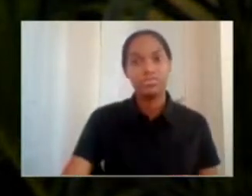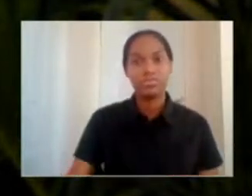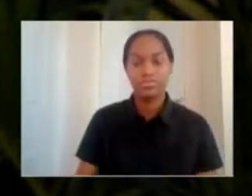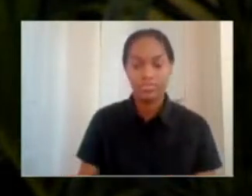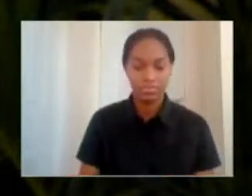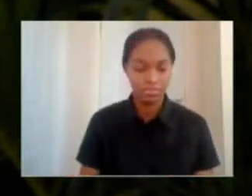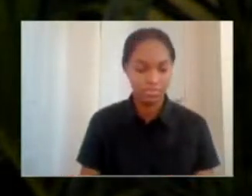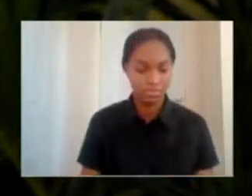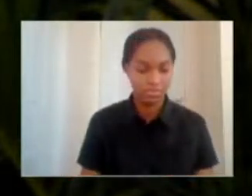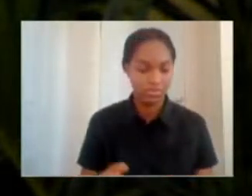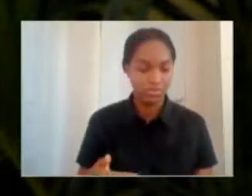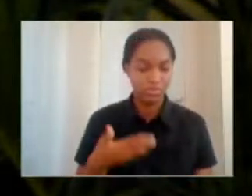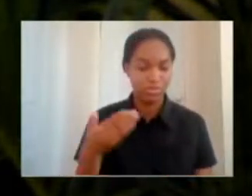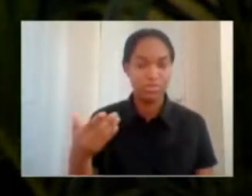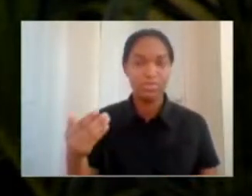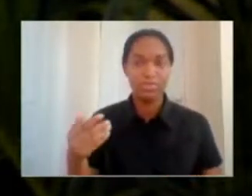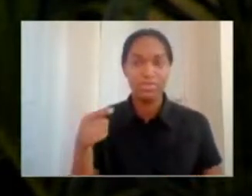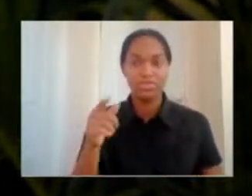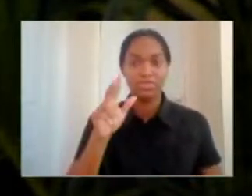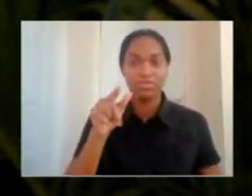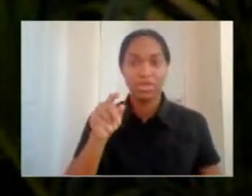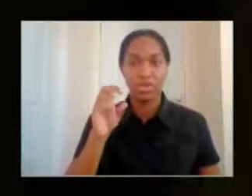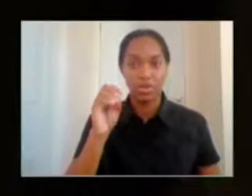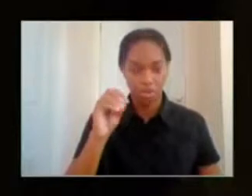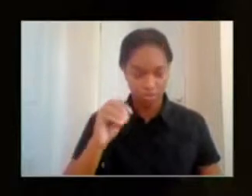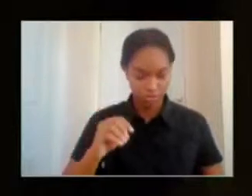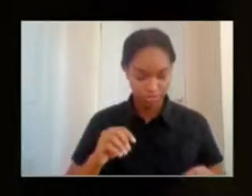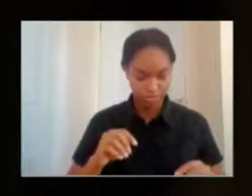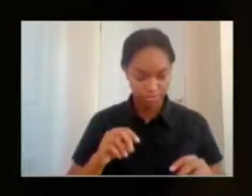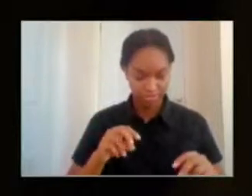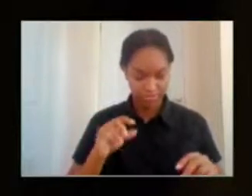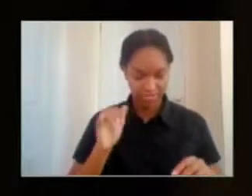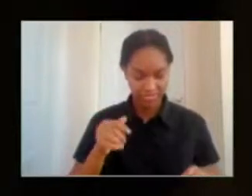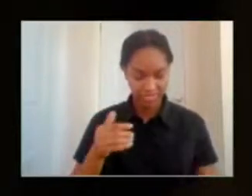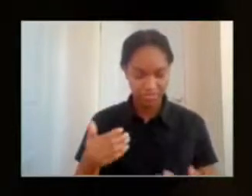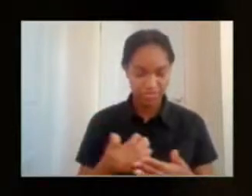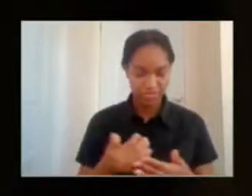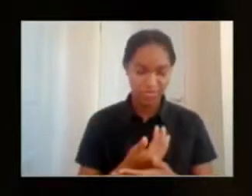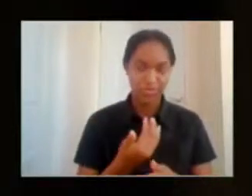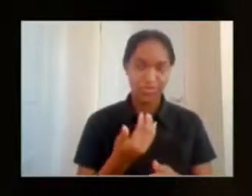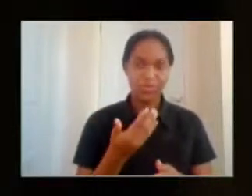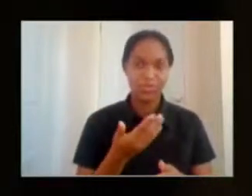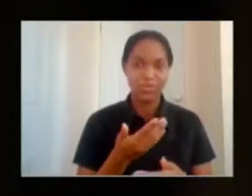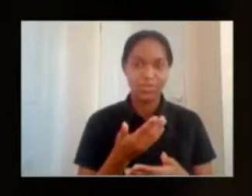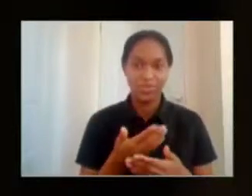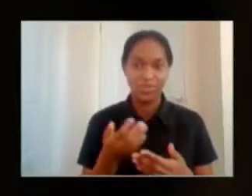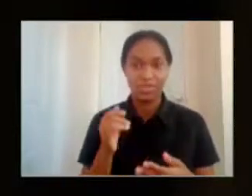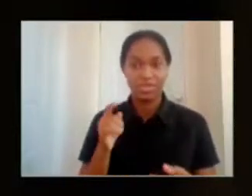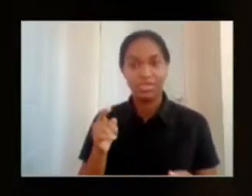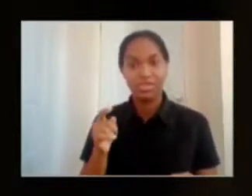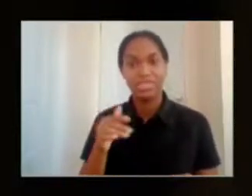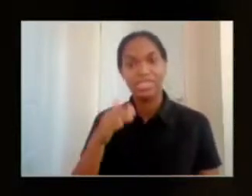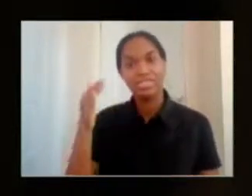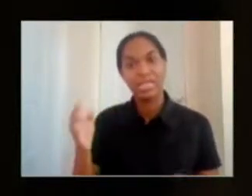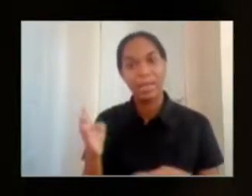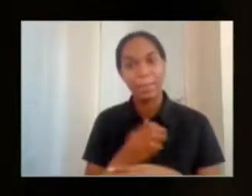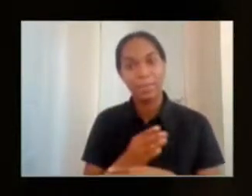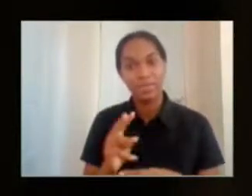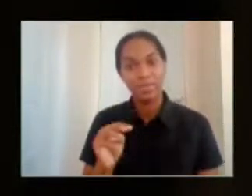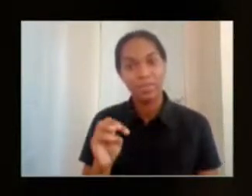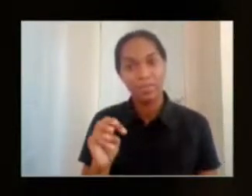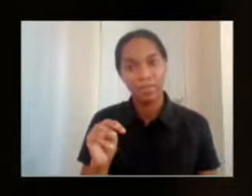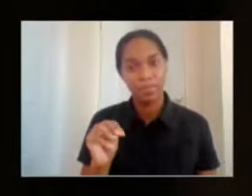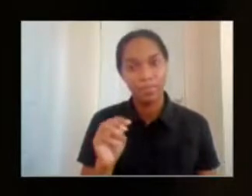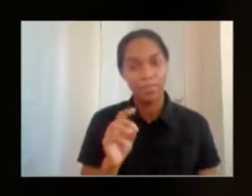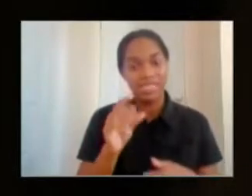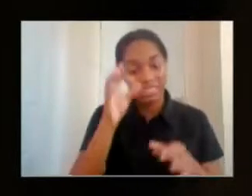new wonderful 3.0 platform that has many new features. Now, we don't decide business models, but we